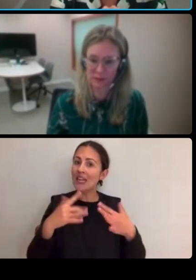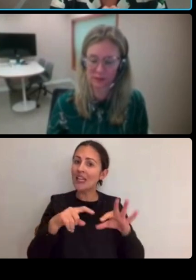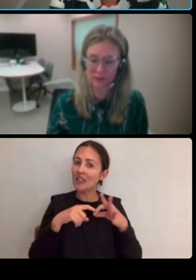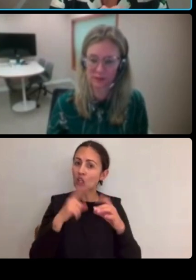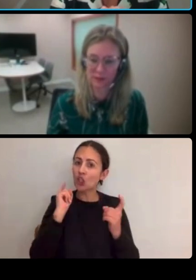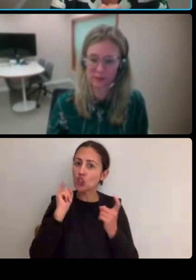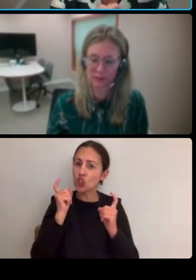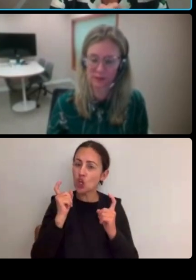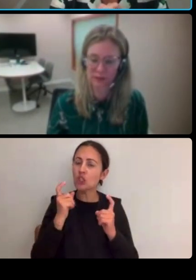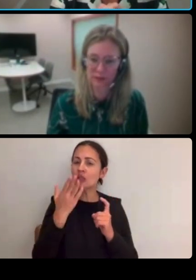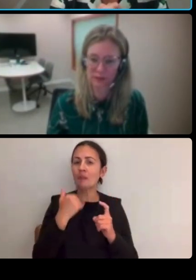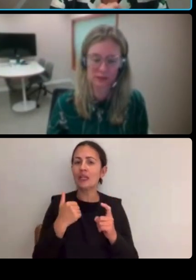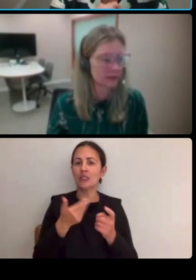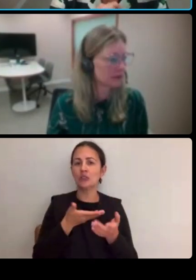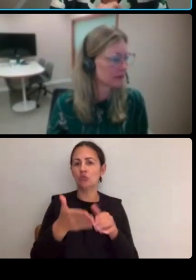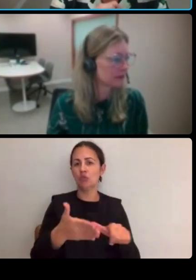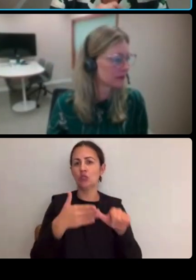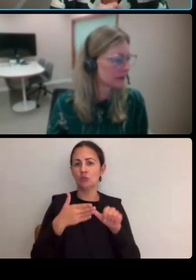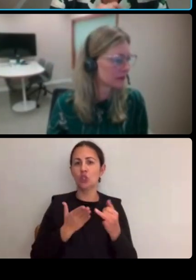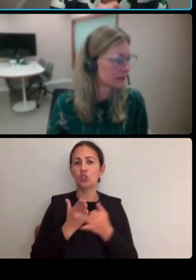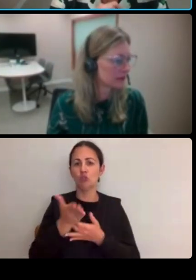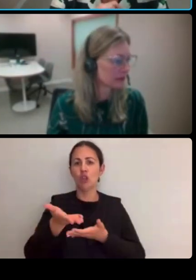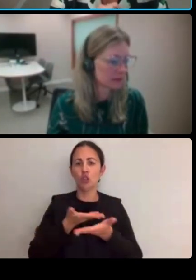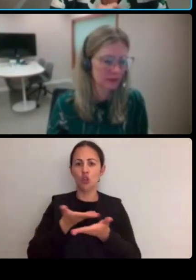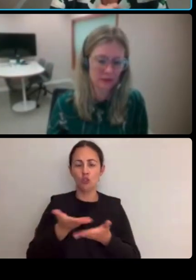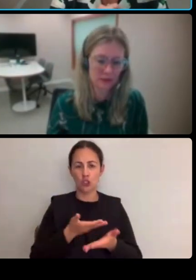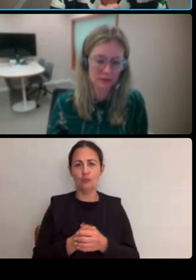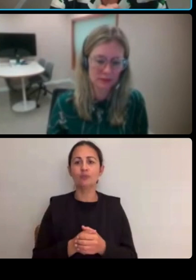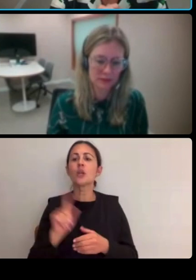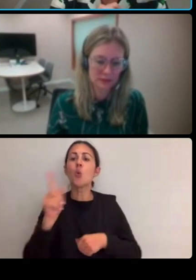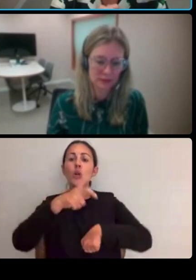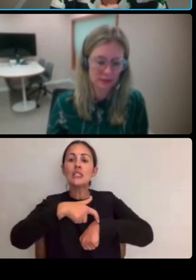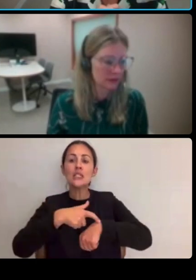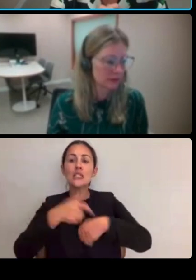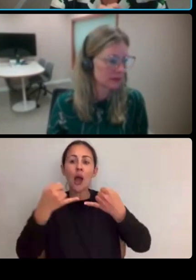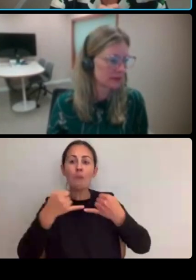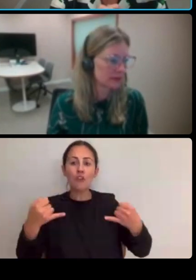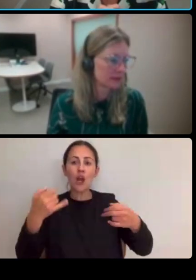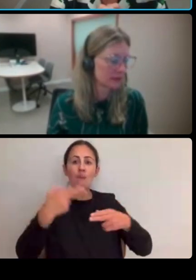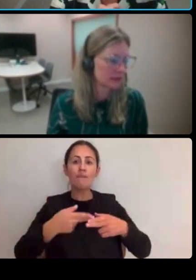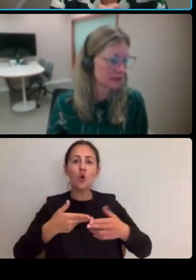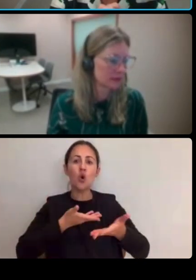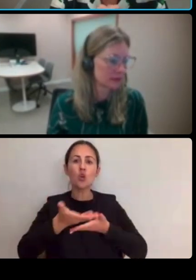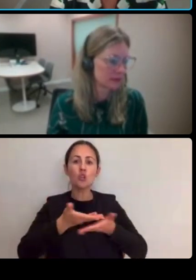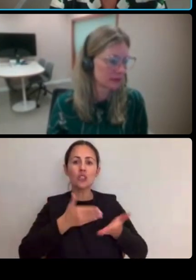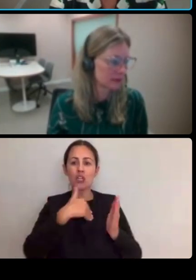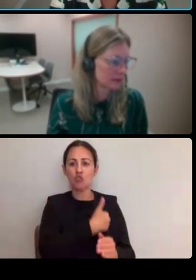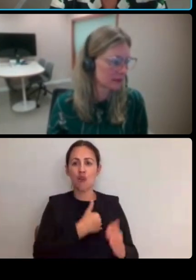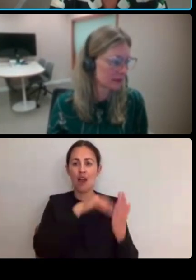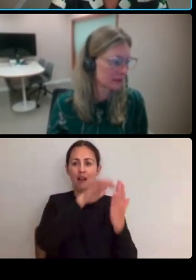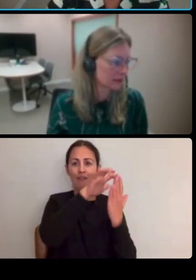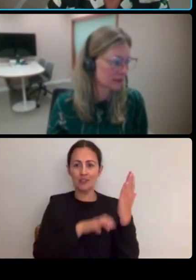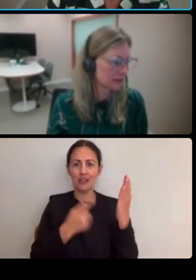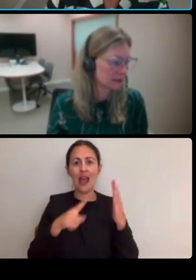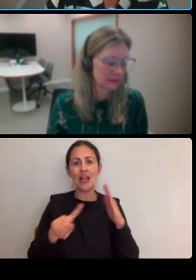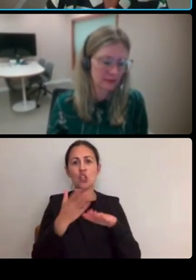process. Is there a time frame for the release of the draft Act for consultation? Also a time frame for consultation on the new Statement of Rights? I